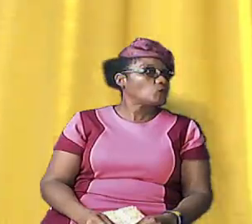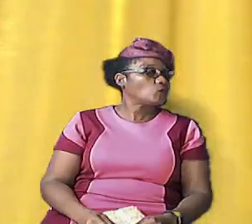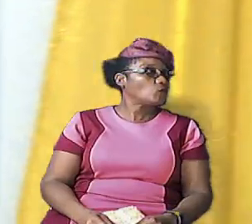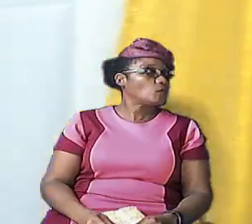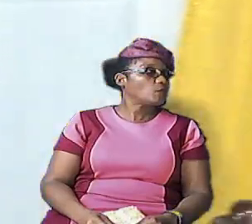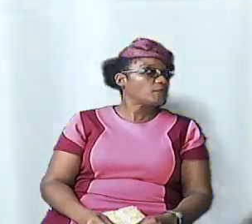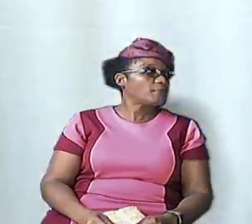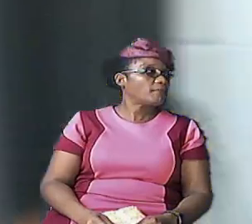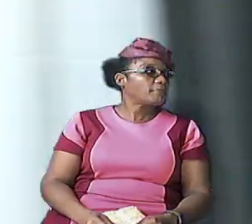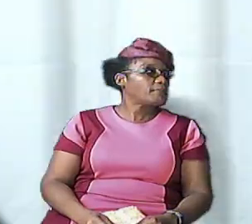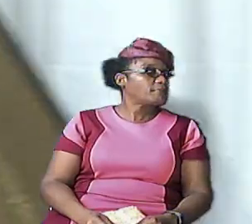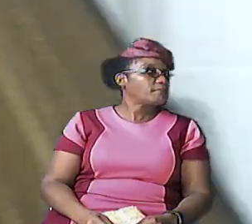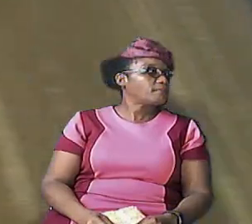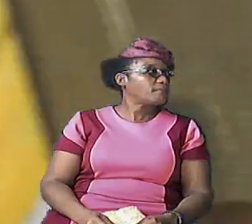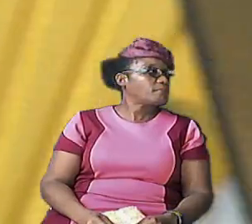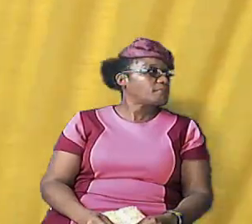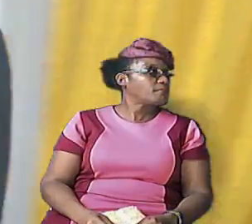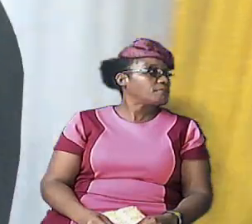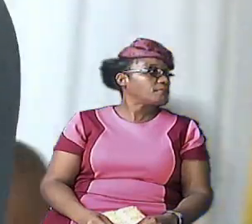Yes.